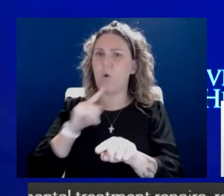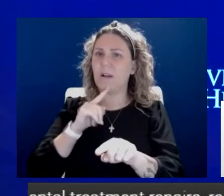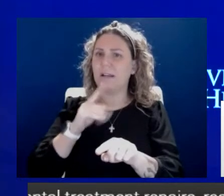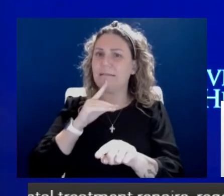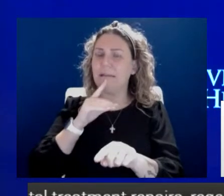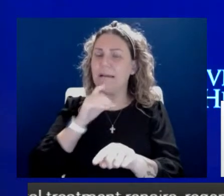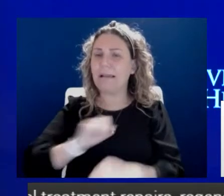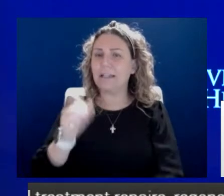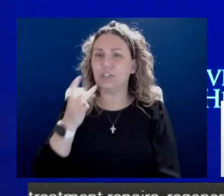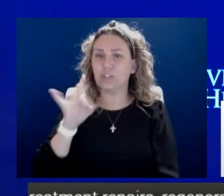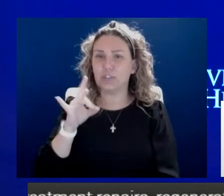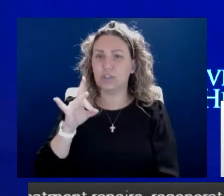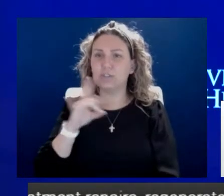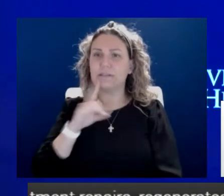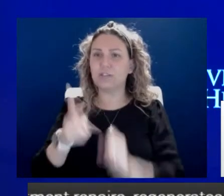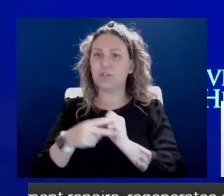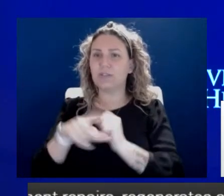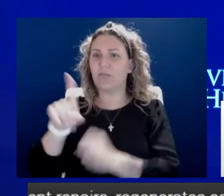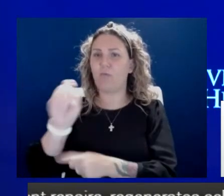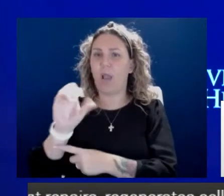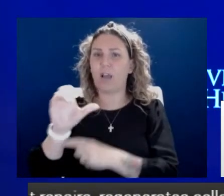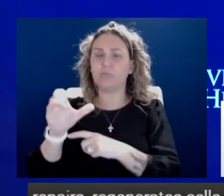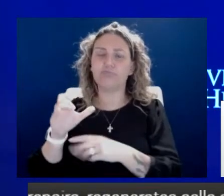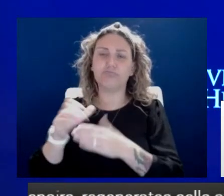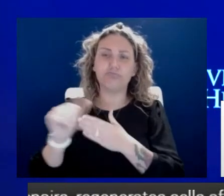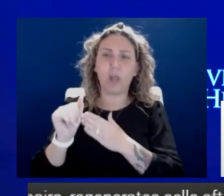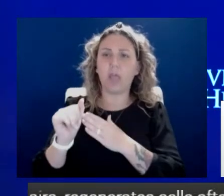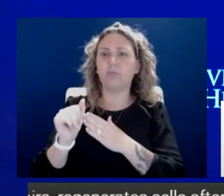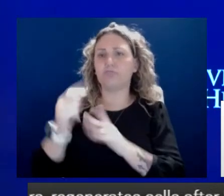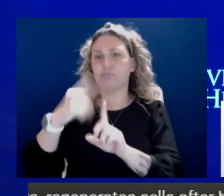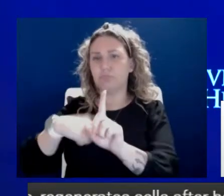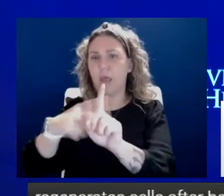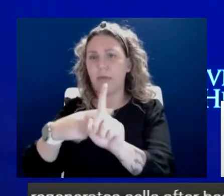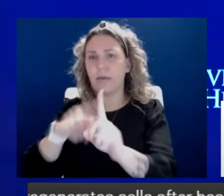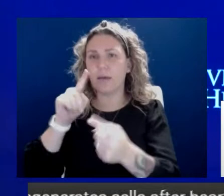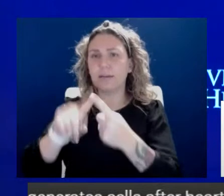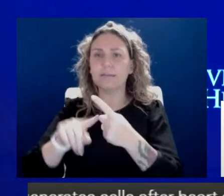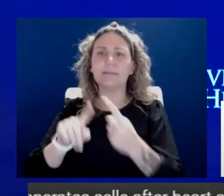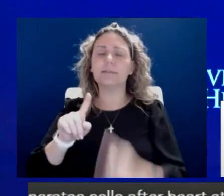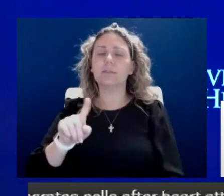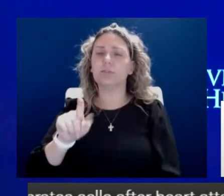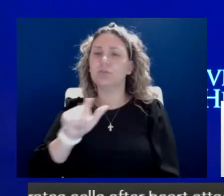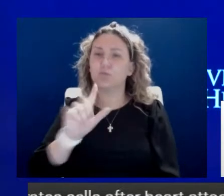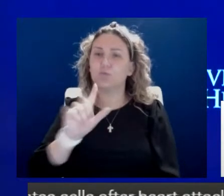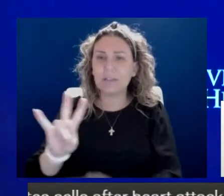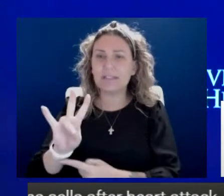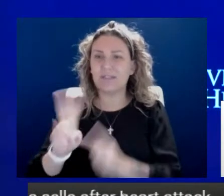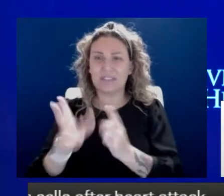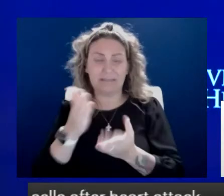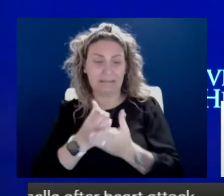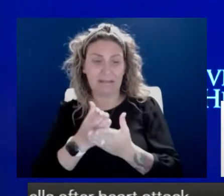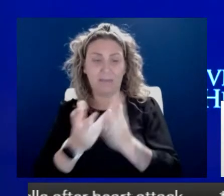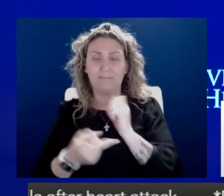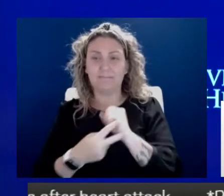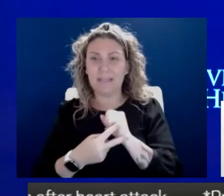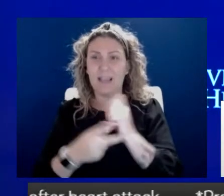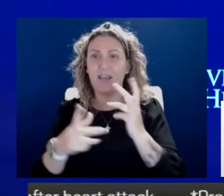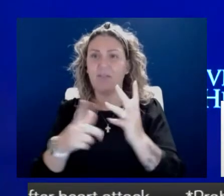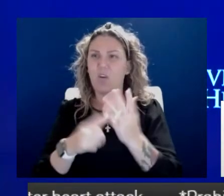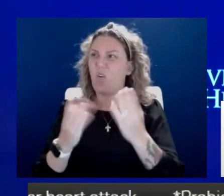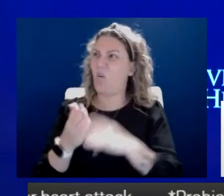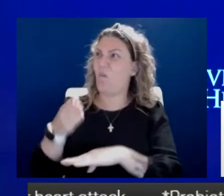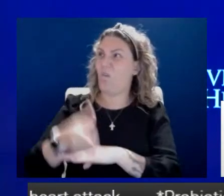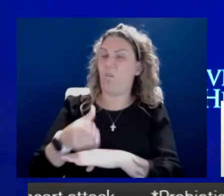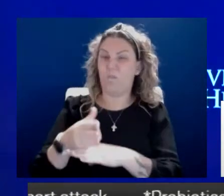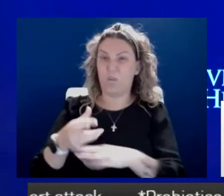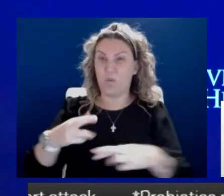saving $100 a month on up to 20 when you're 27, and then stop saving, by the time you retire, you'll have a little over $1 million in